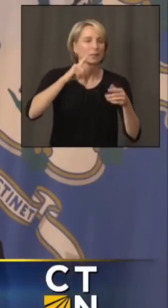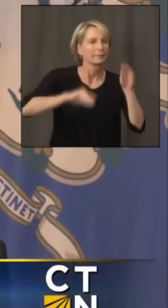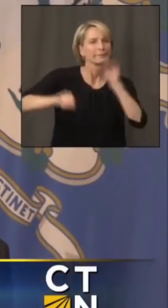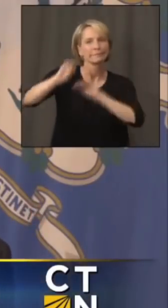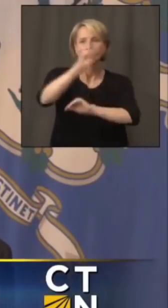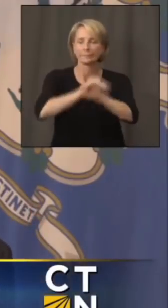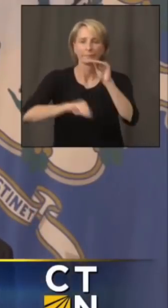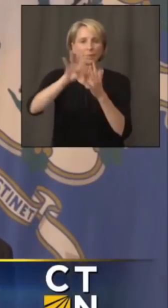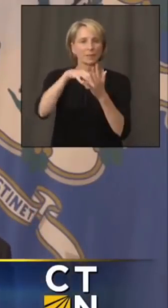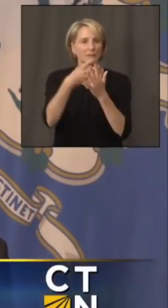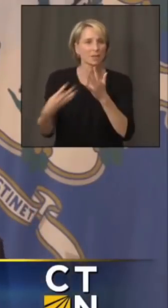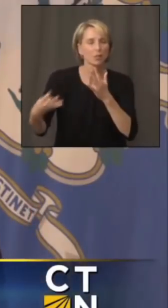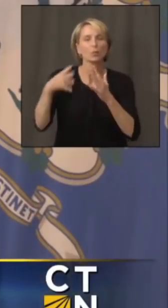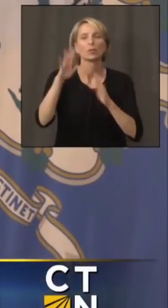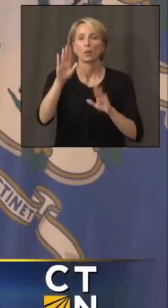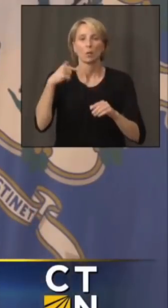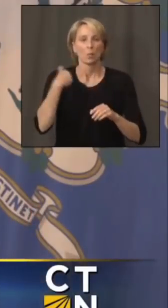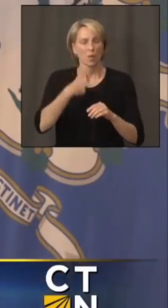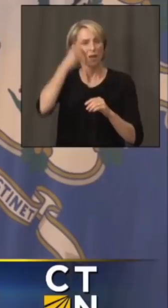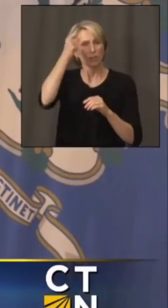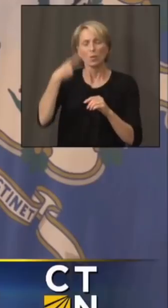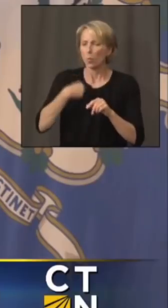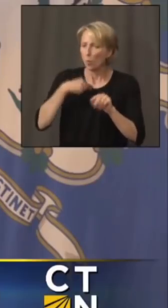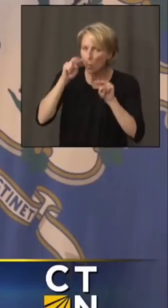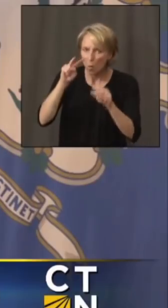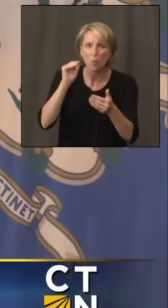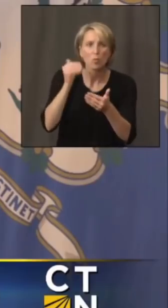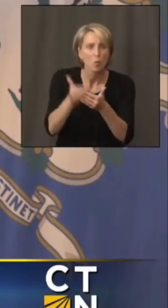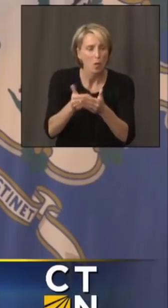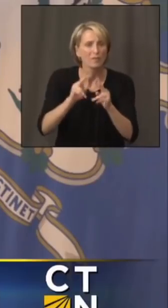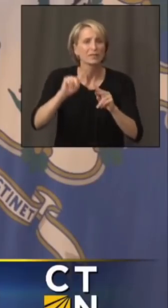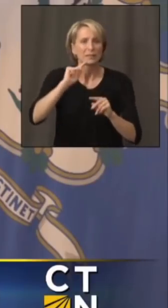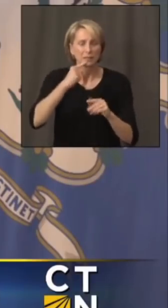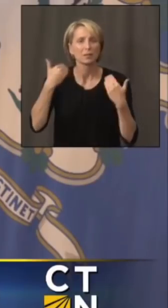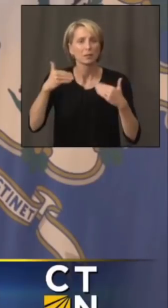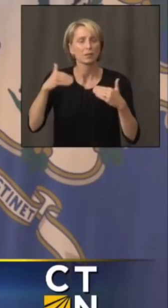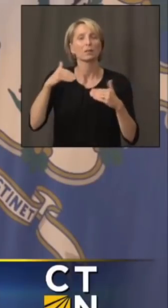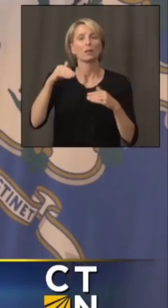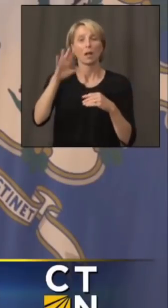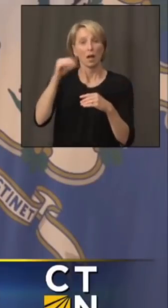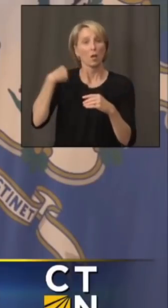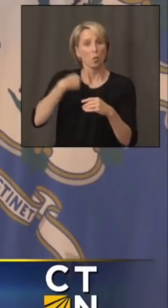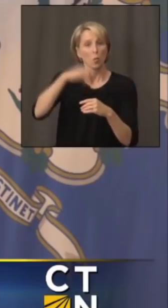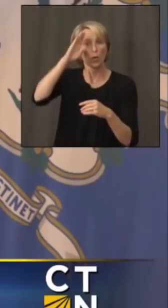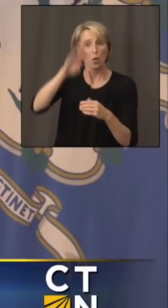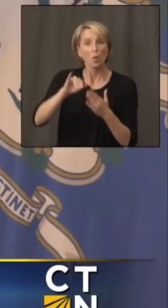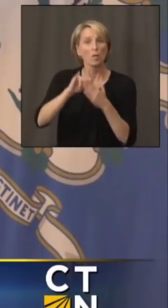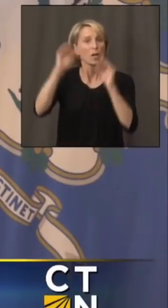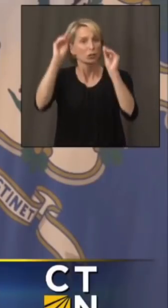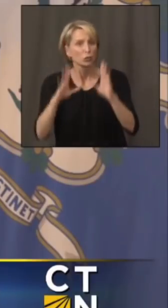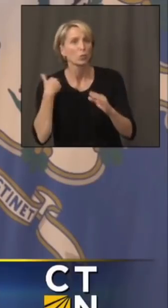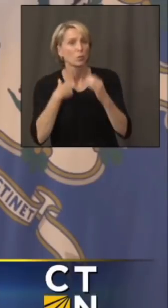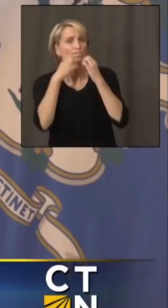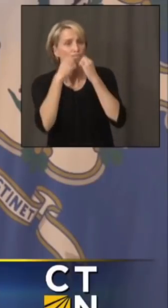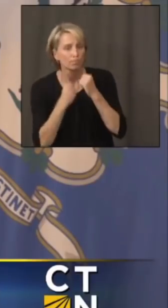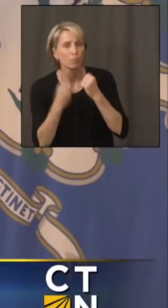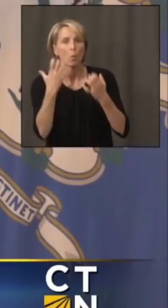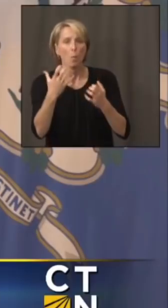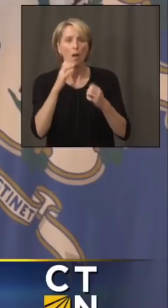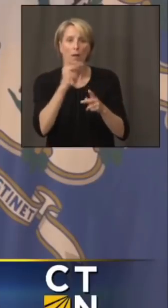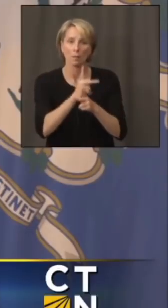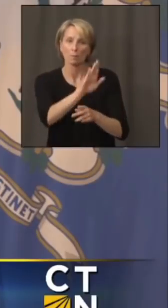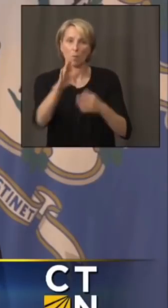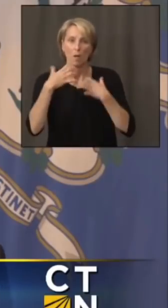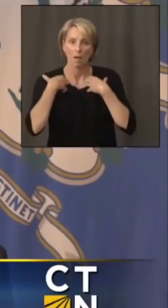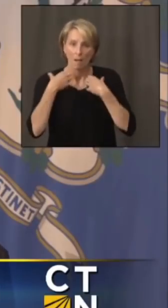cohorts. We take this seriously as well. I know how seriously you take the health care of your teachers, which we do. And we